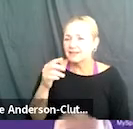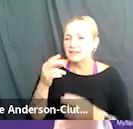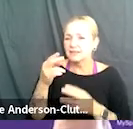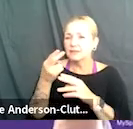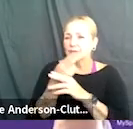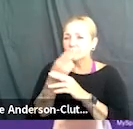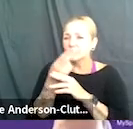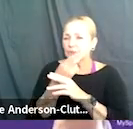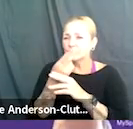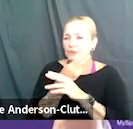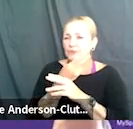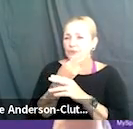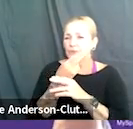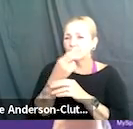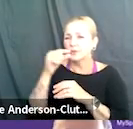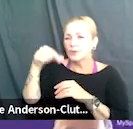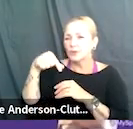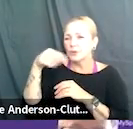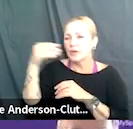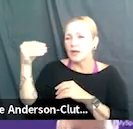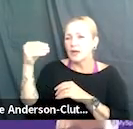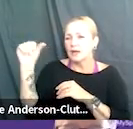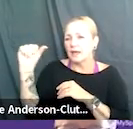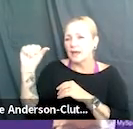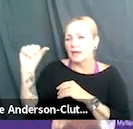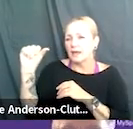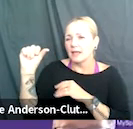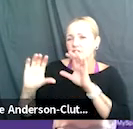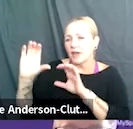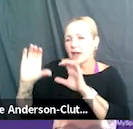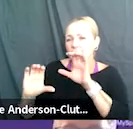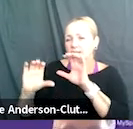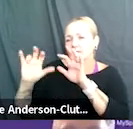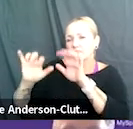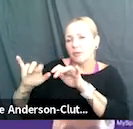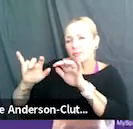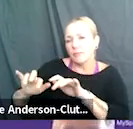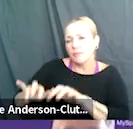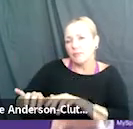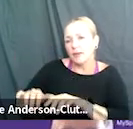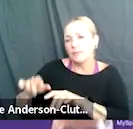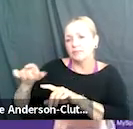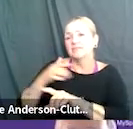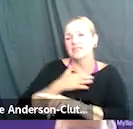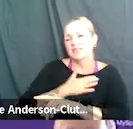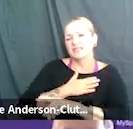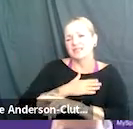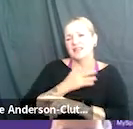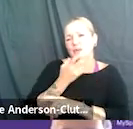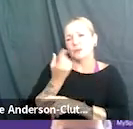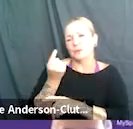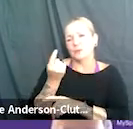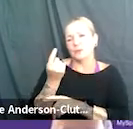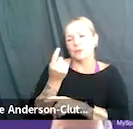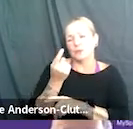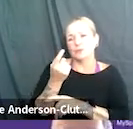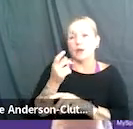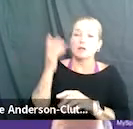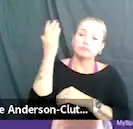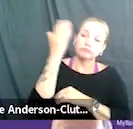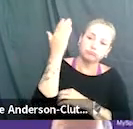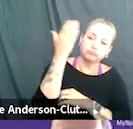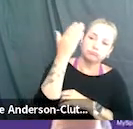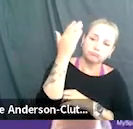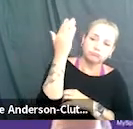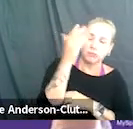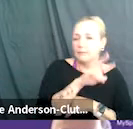use the Q&A, otherwise I have to sort of go back and forth, which I realize that's a first world problem, but nonetheless it makes it easier for me. So Claire had wondered